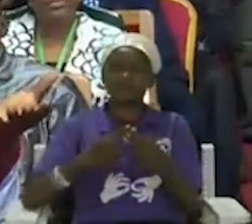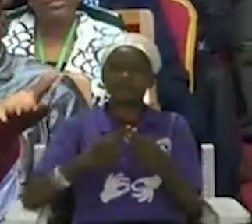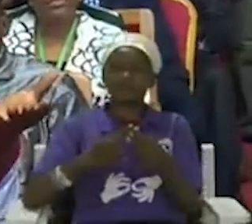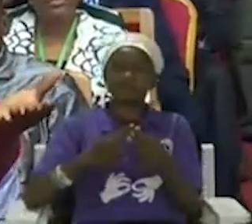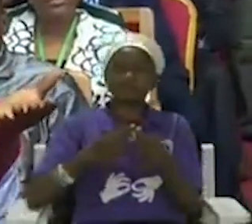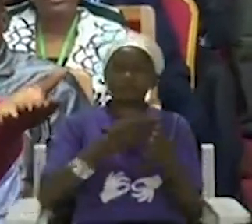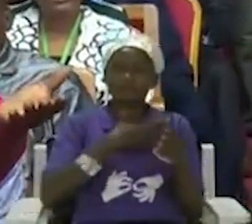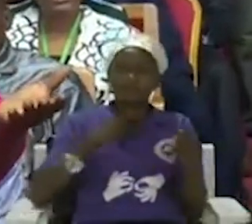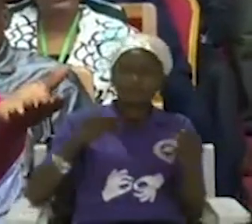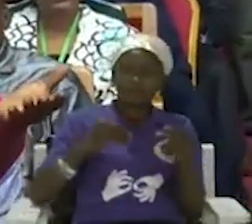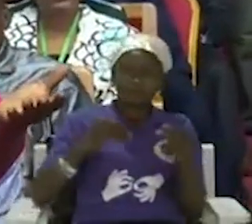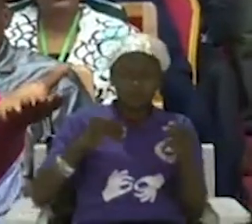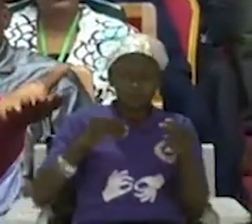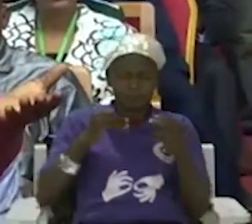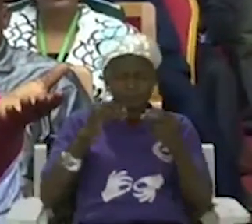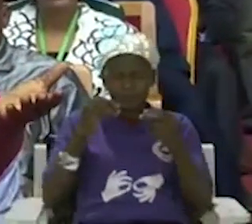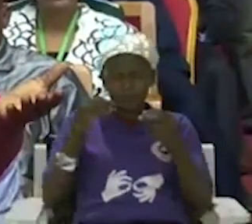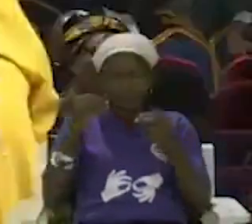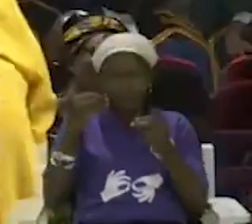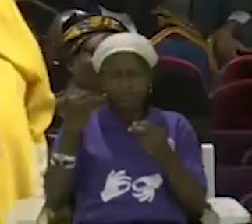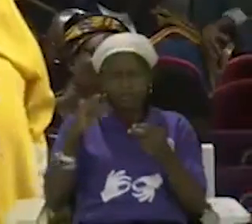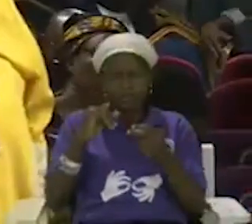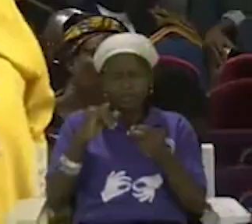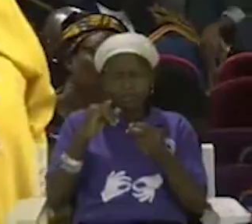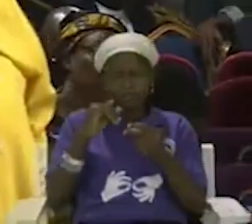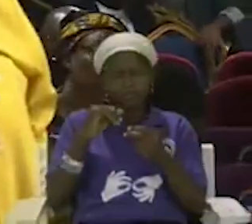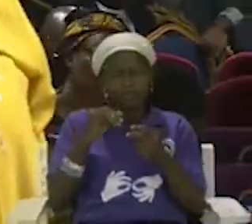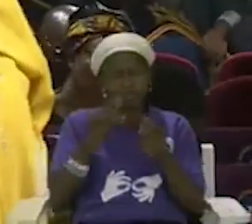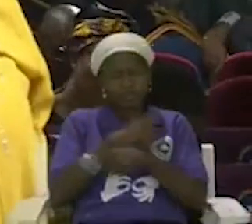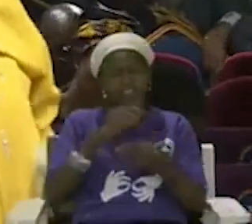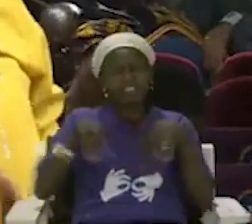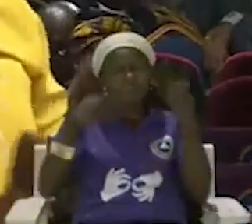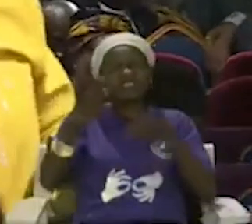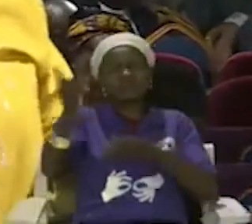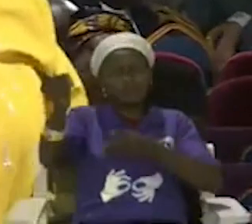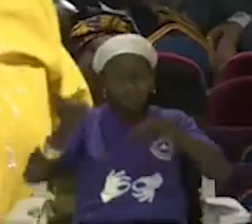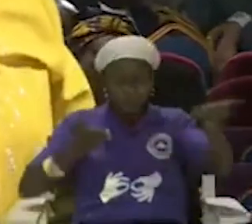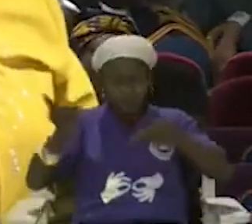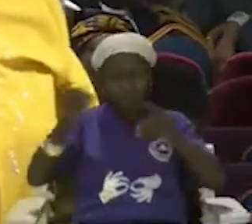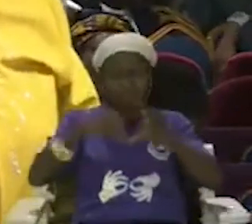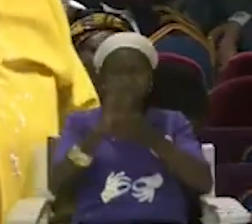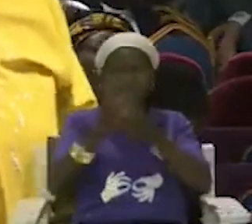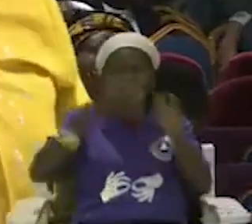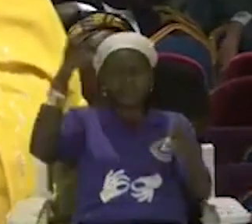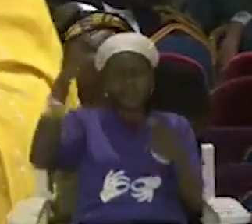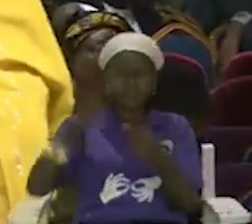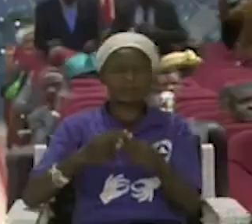And today, especially, give them dominion.